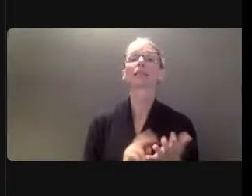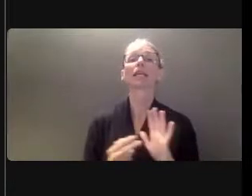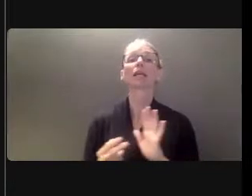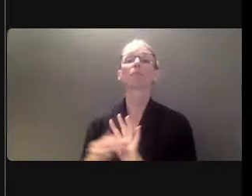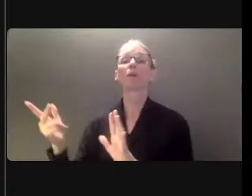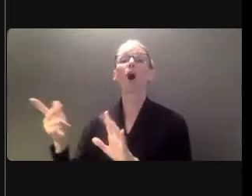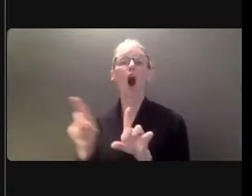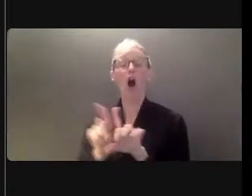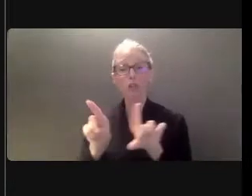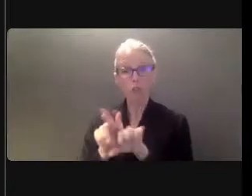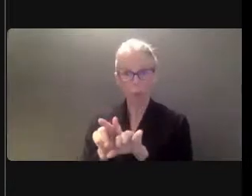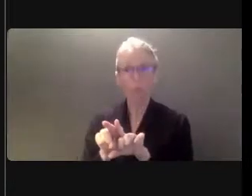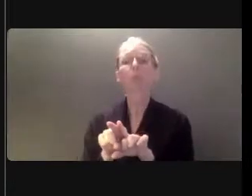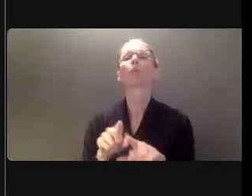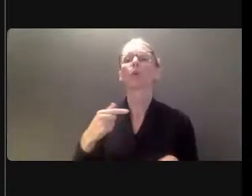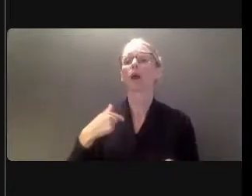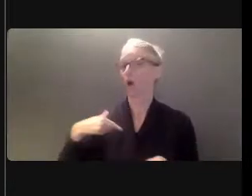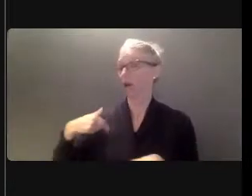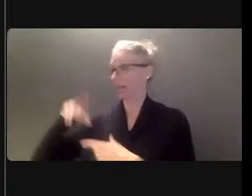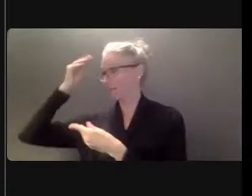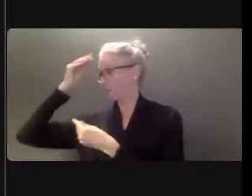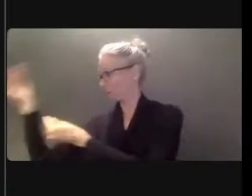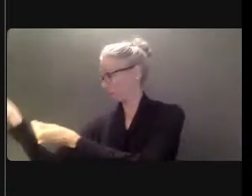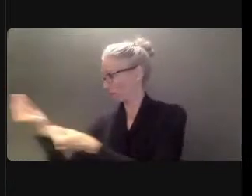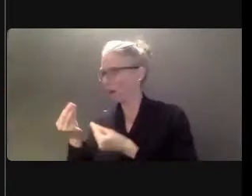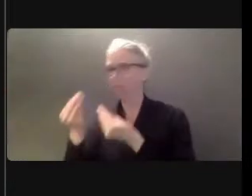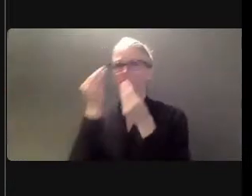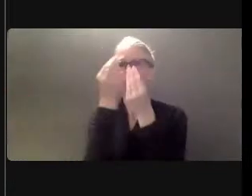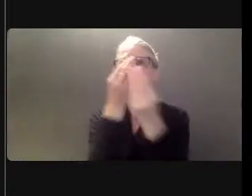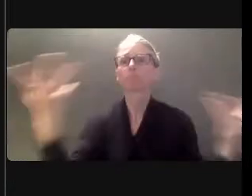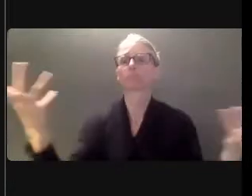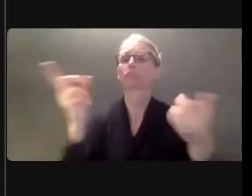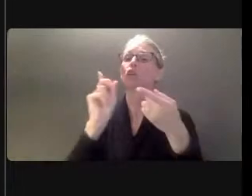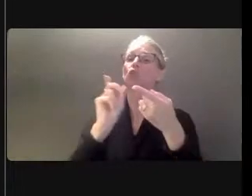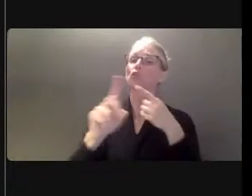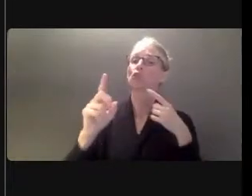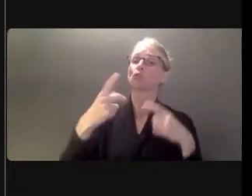stakeholders like park organizations and park visitors.